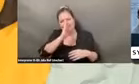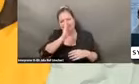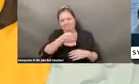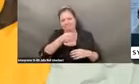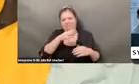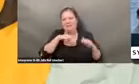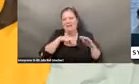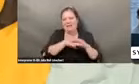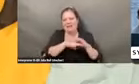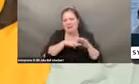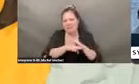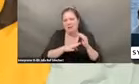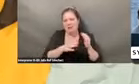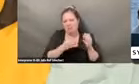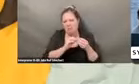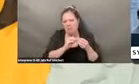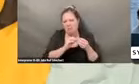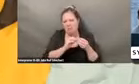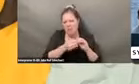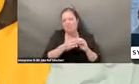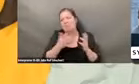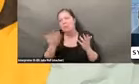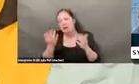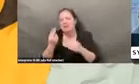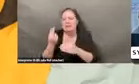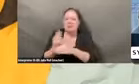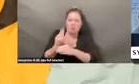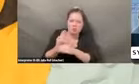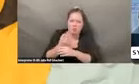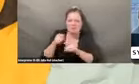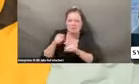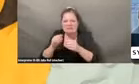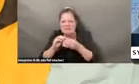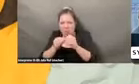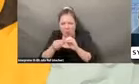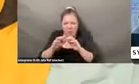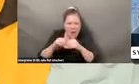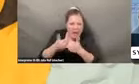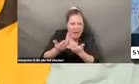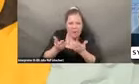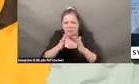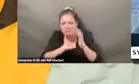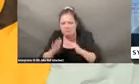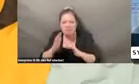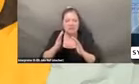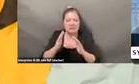be more usability issue, but in the end, it leads to the same result. The idea is,